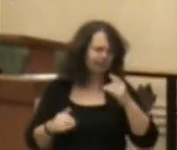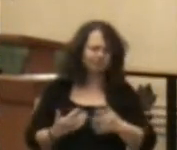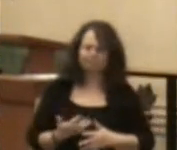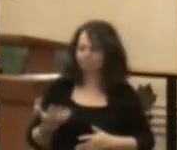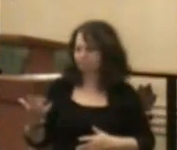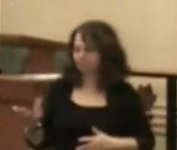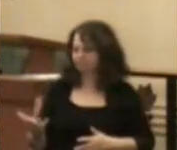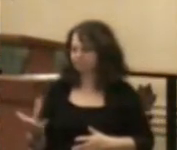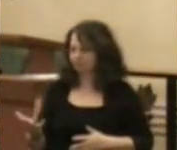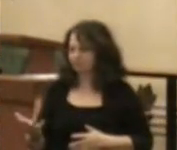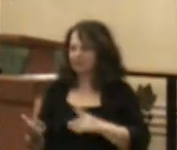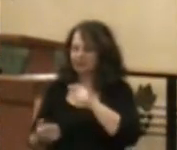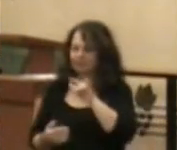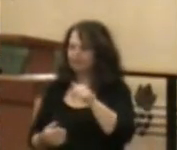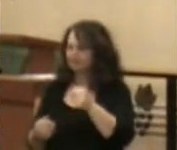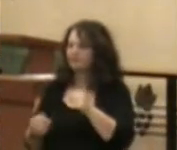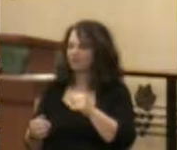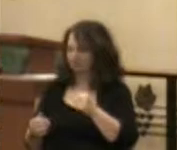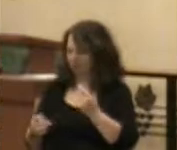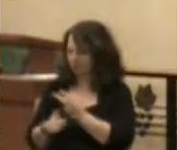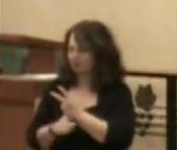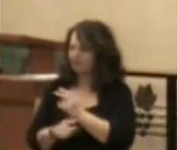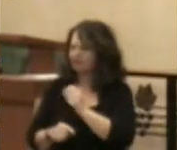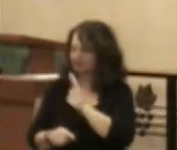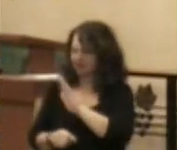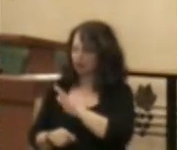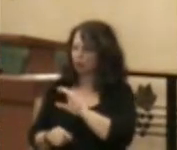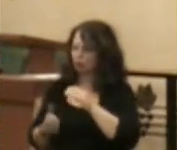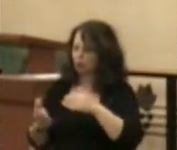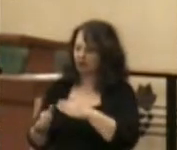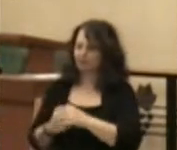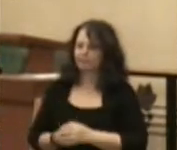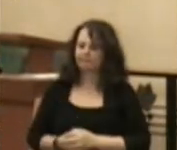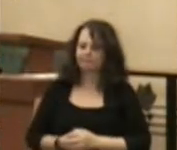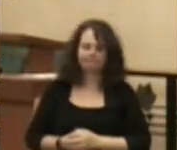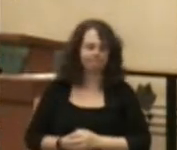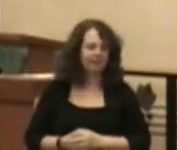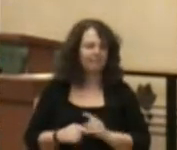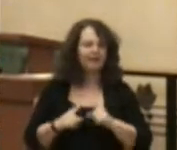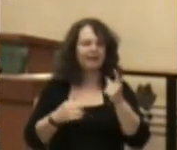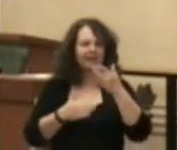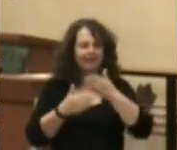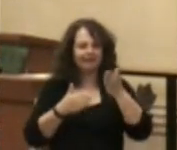altogether. And yet that pain turned into joy.